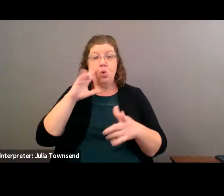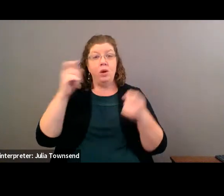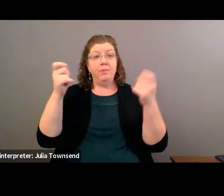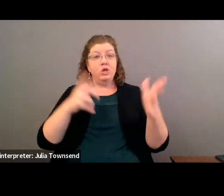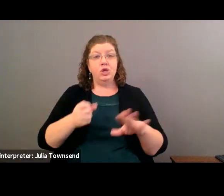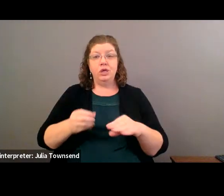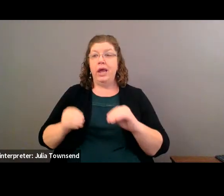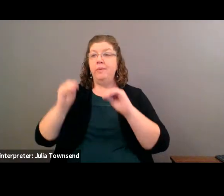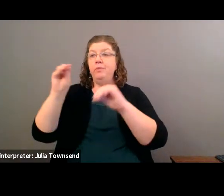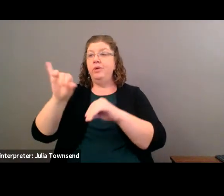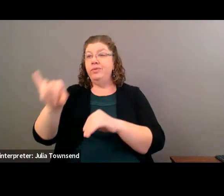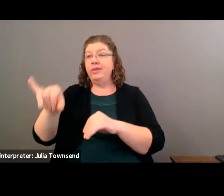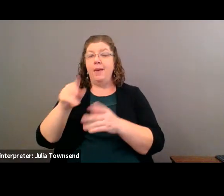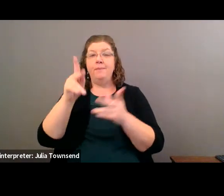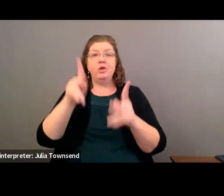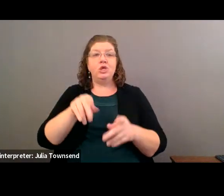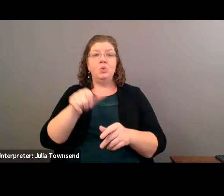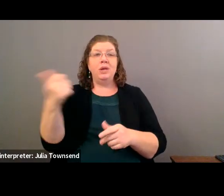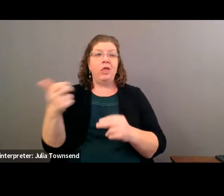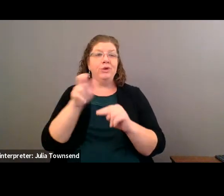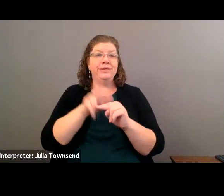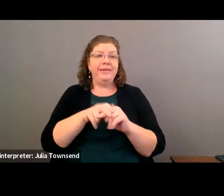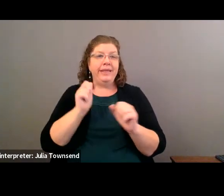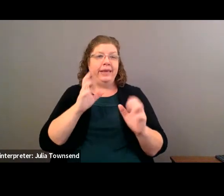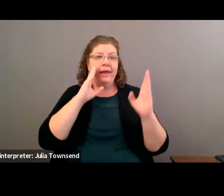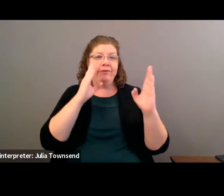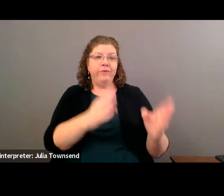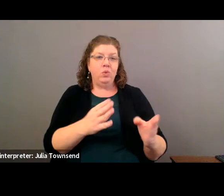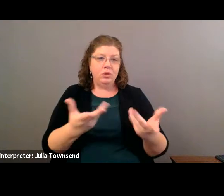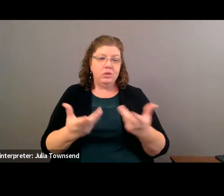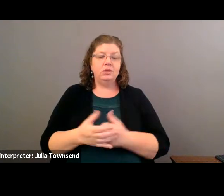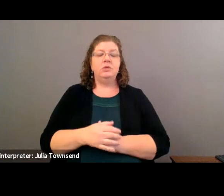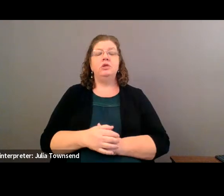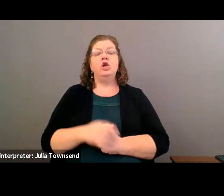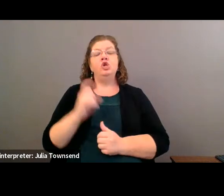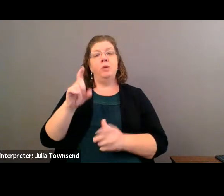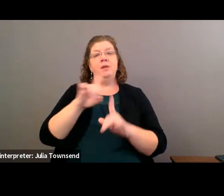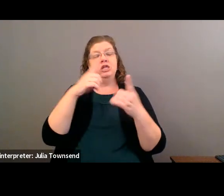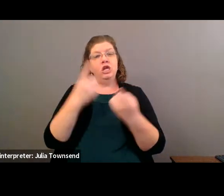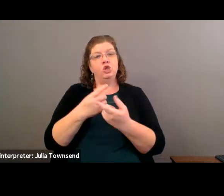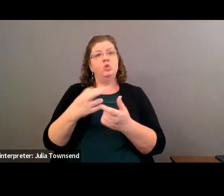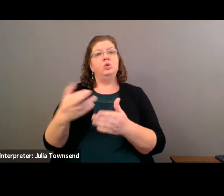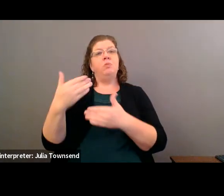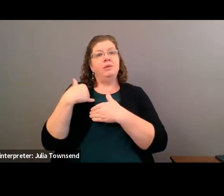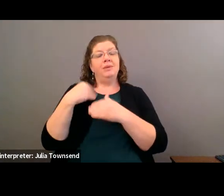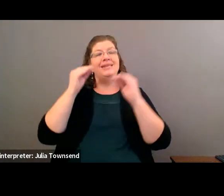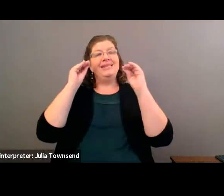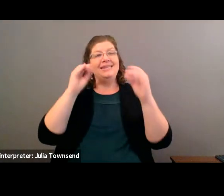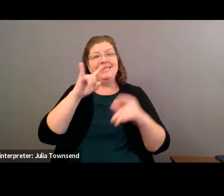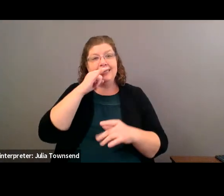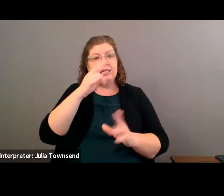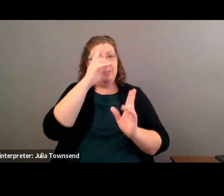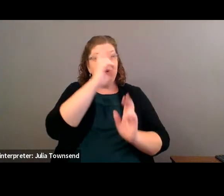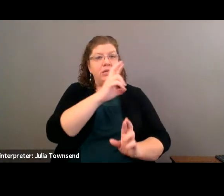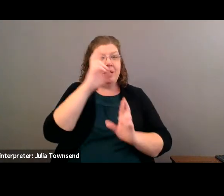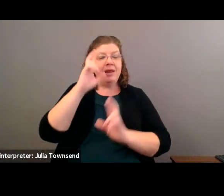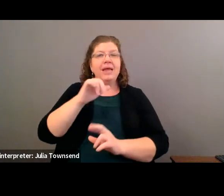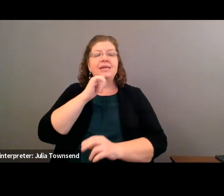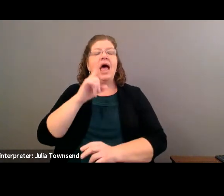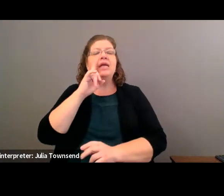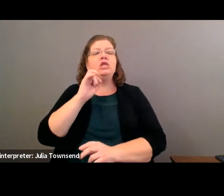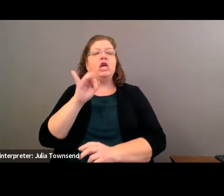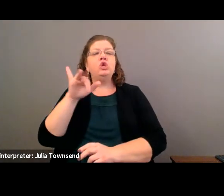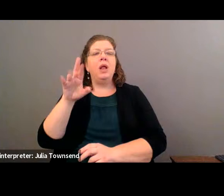another seat where they can maintain focus. It should be the district's responsibility to teach kids how to be respectful and not sexualize each other's